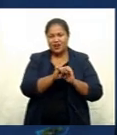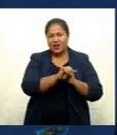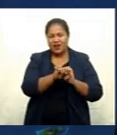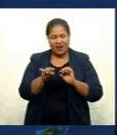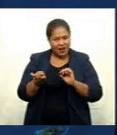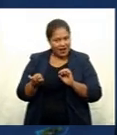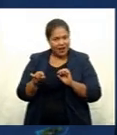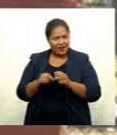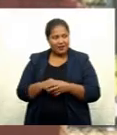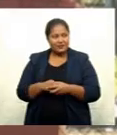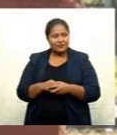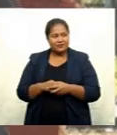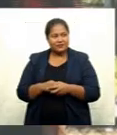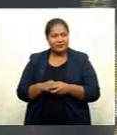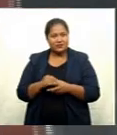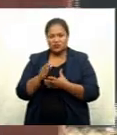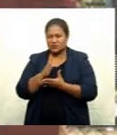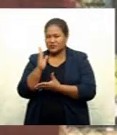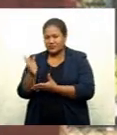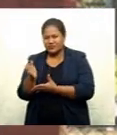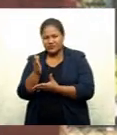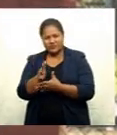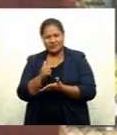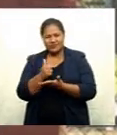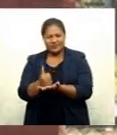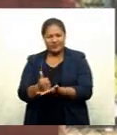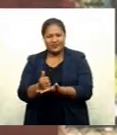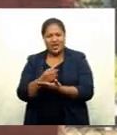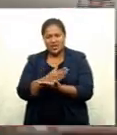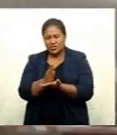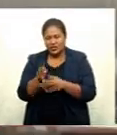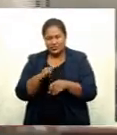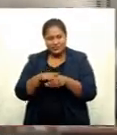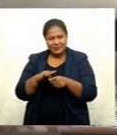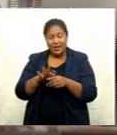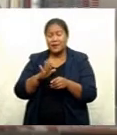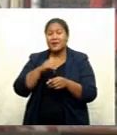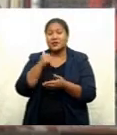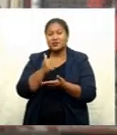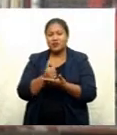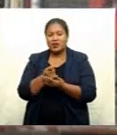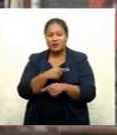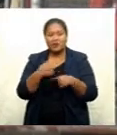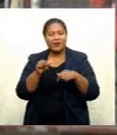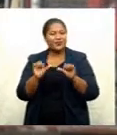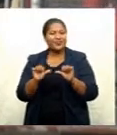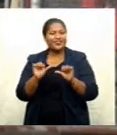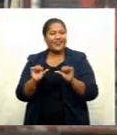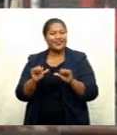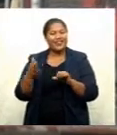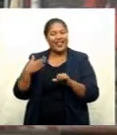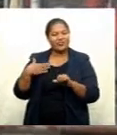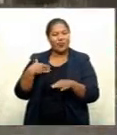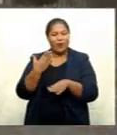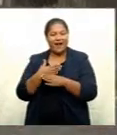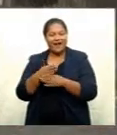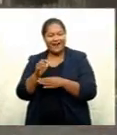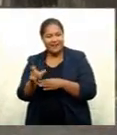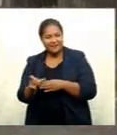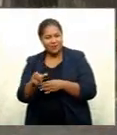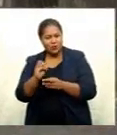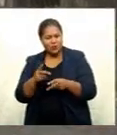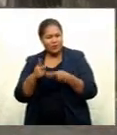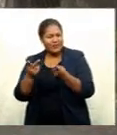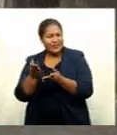in the right direction with the clearest messages, how do we ensure that we protect healthcare workers who are